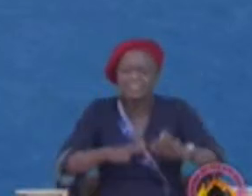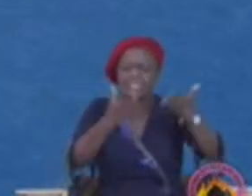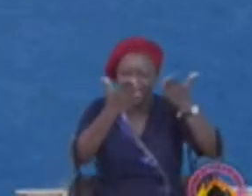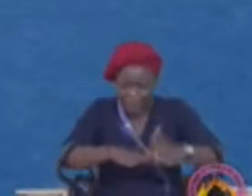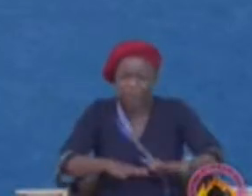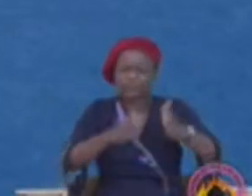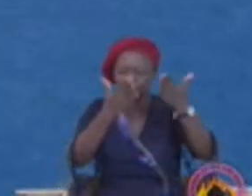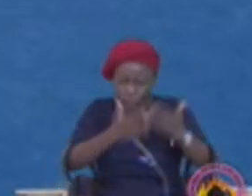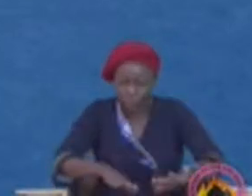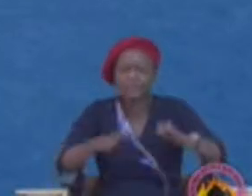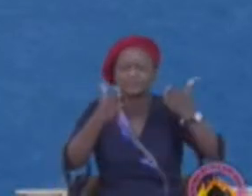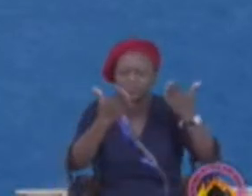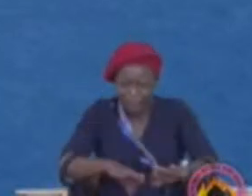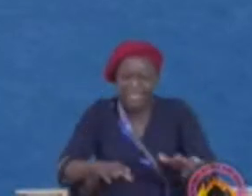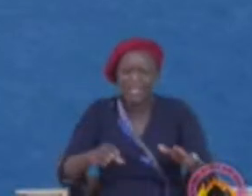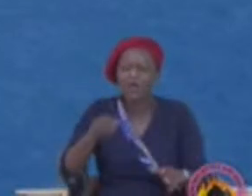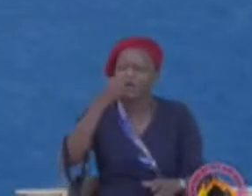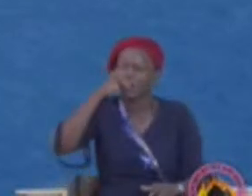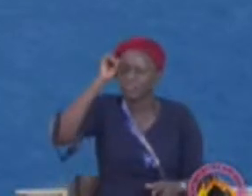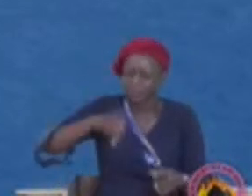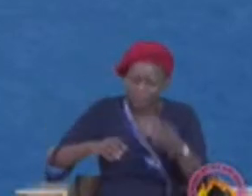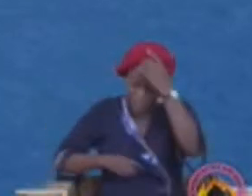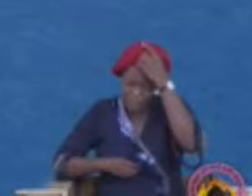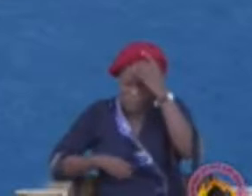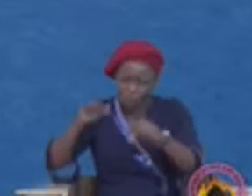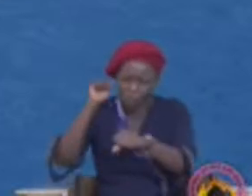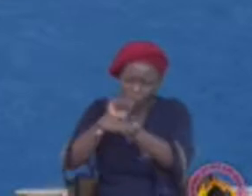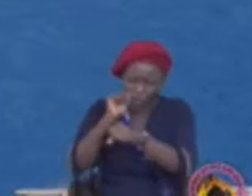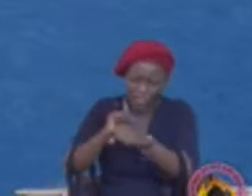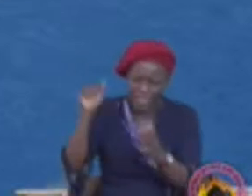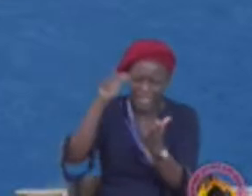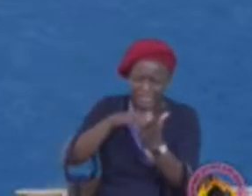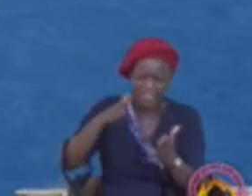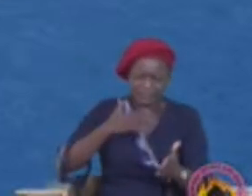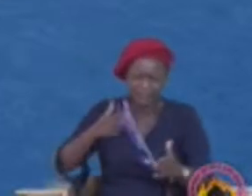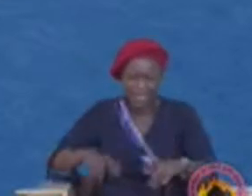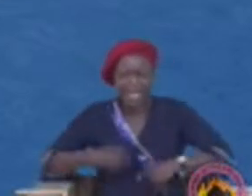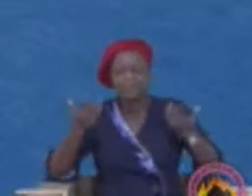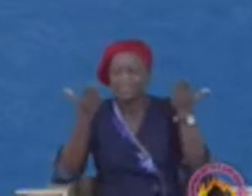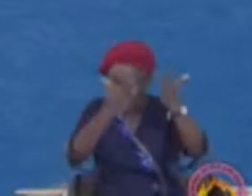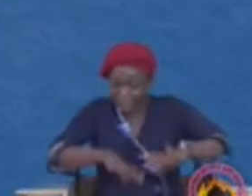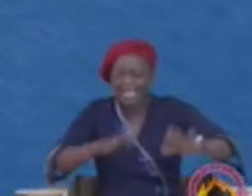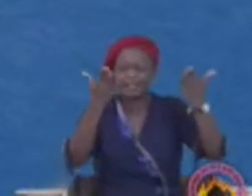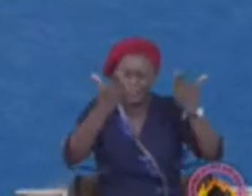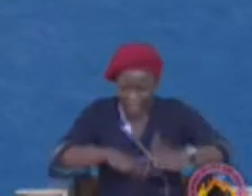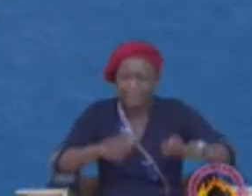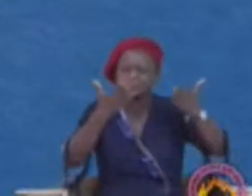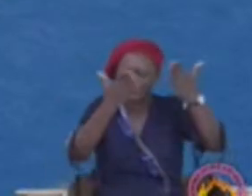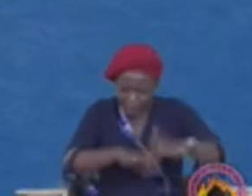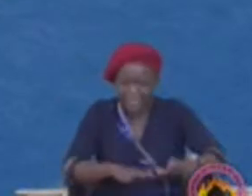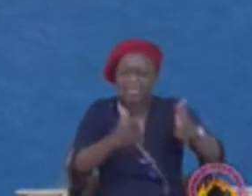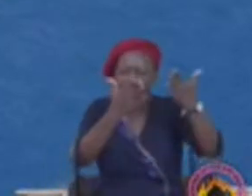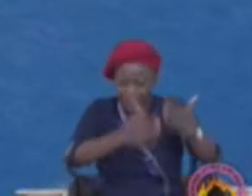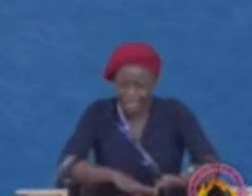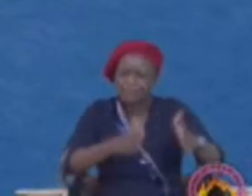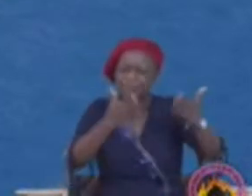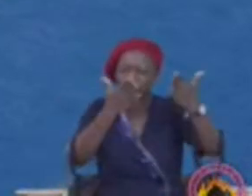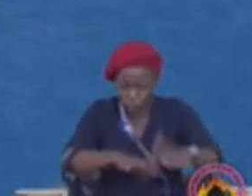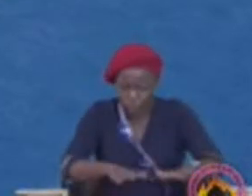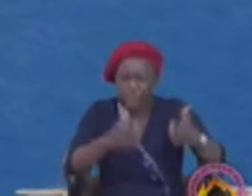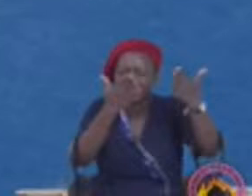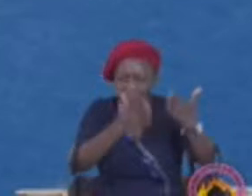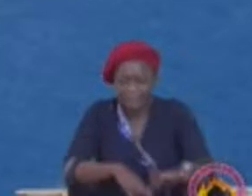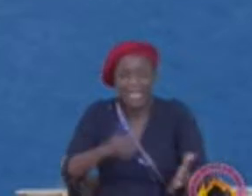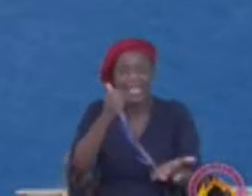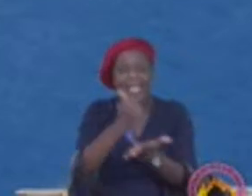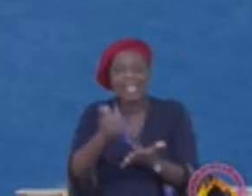of Jesus. The curse of infirmity working against me. Die, die, die, die, die. Die in the name of Jesus.